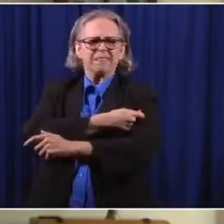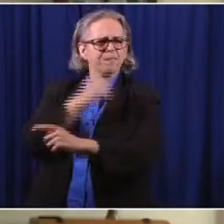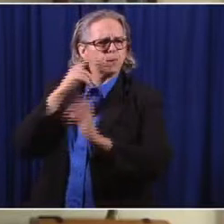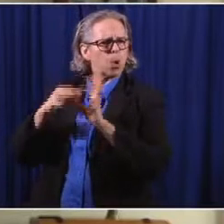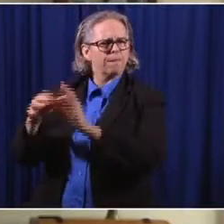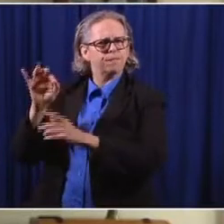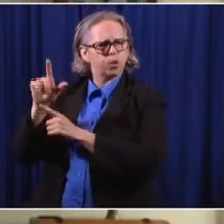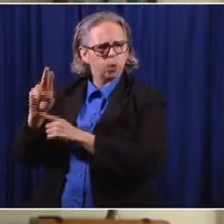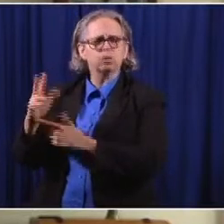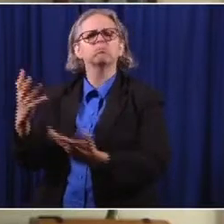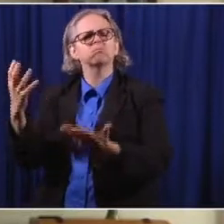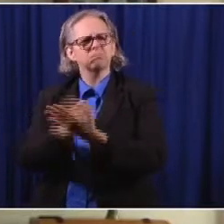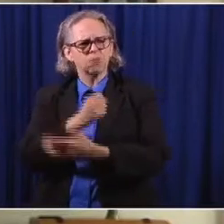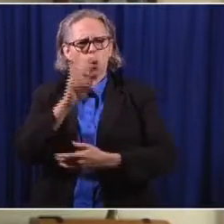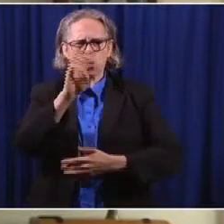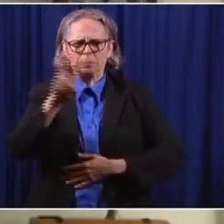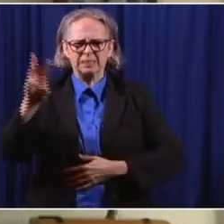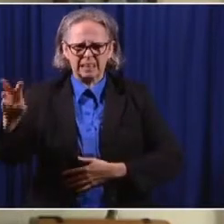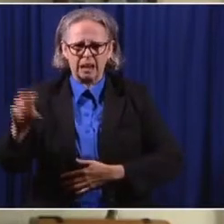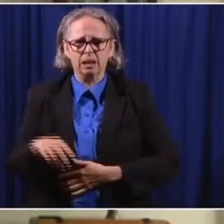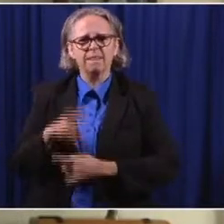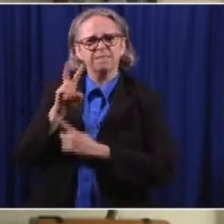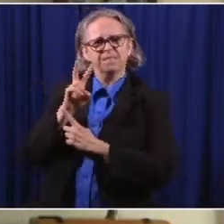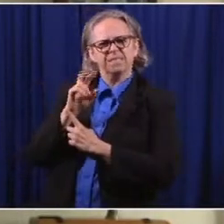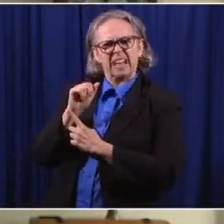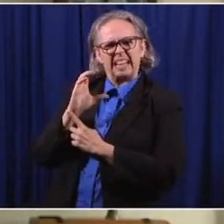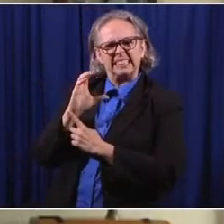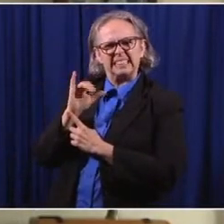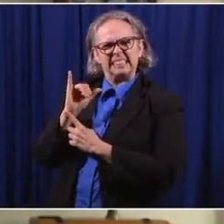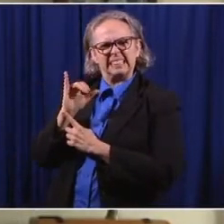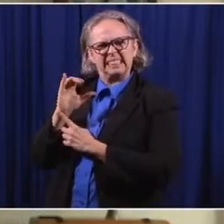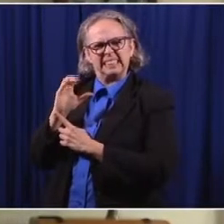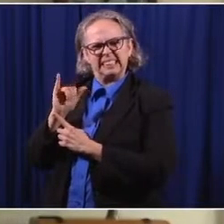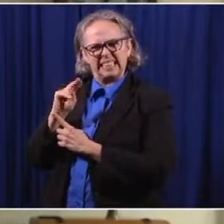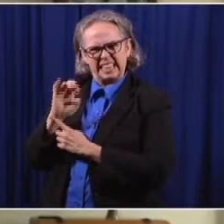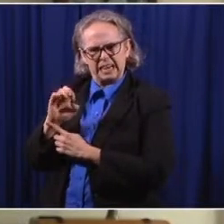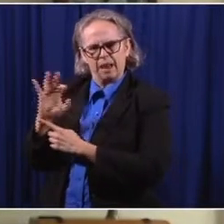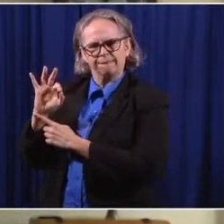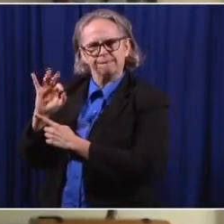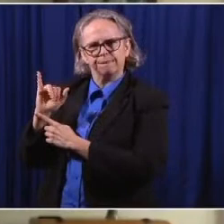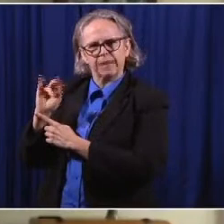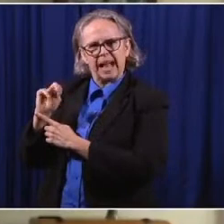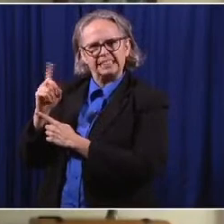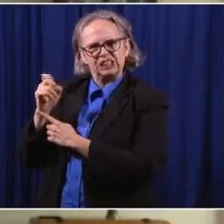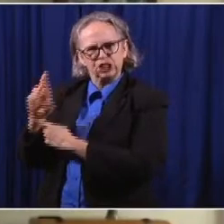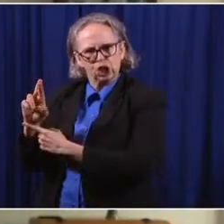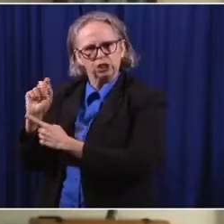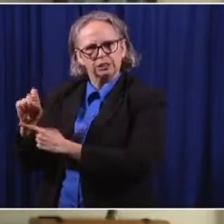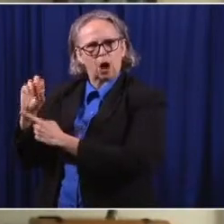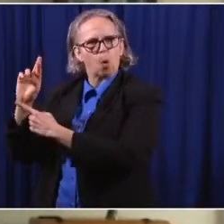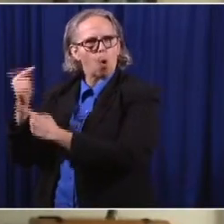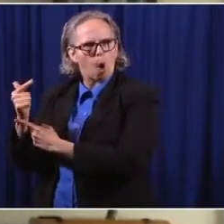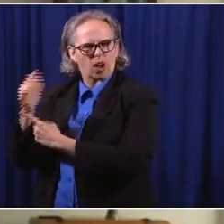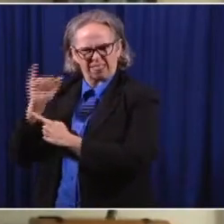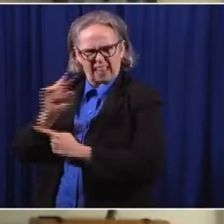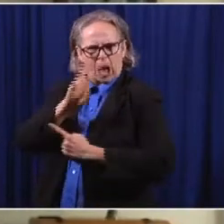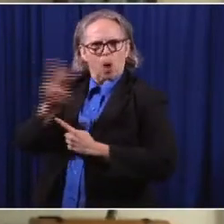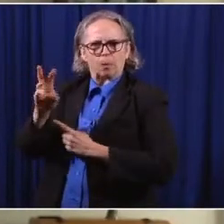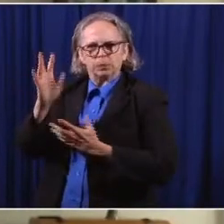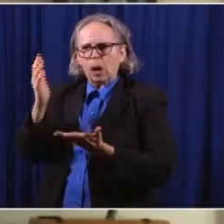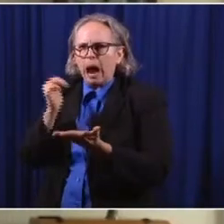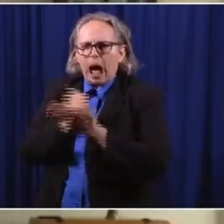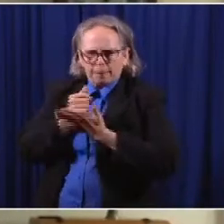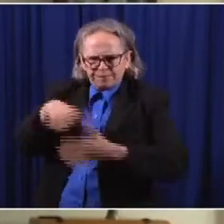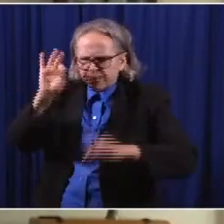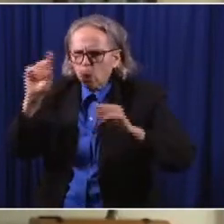vaccinefinder.org. Fran, I want to thank today our primary care physician, our friend, Dr. Kevin Sherritt from the Kettering